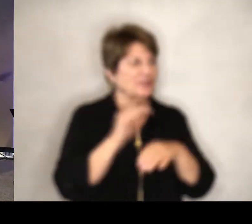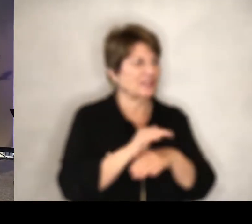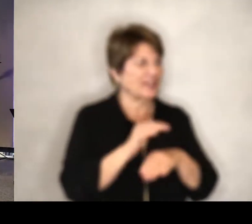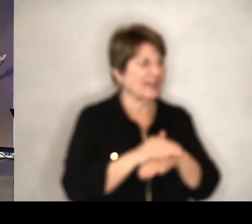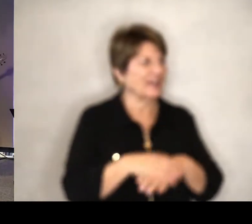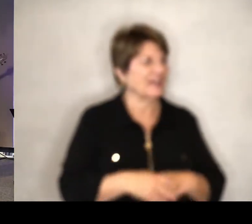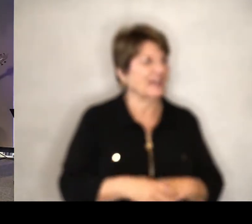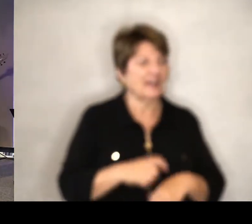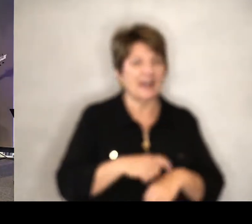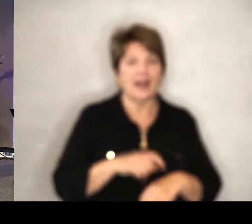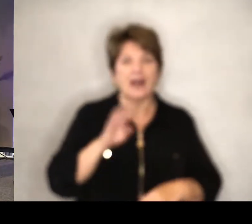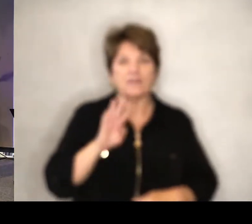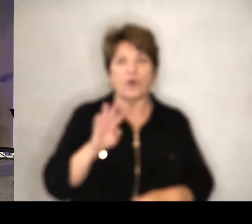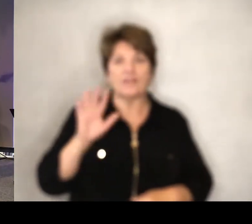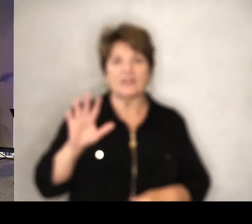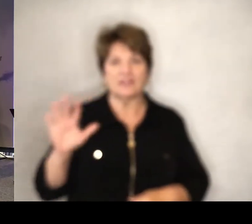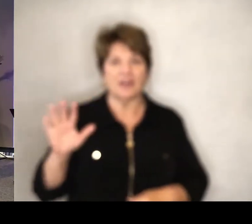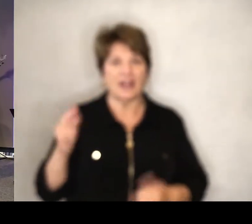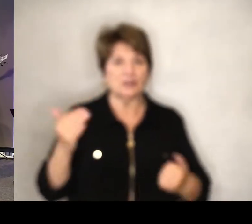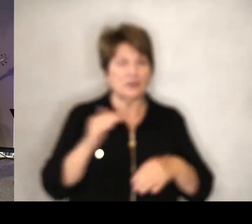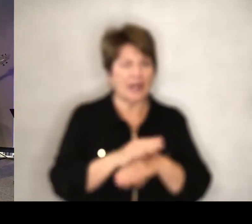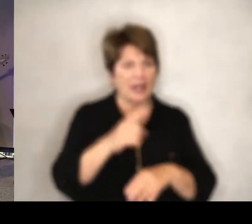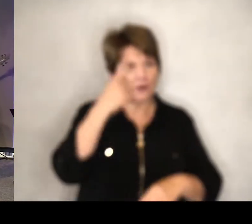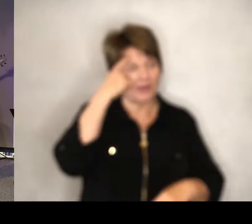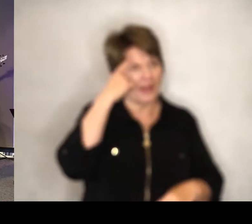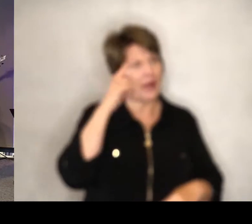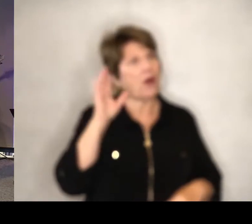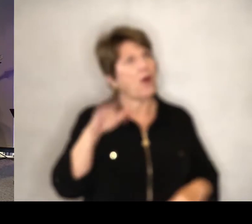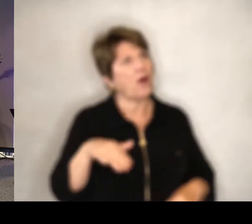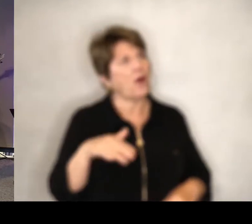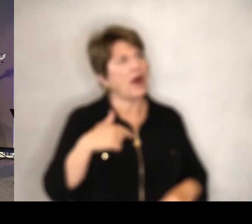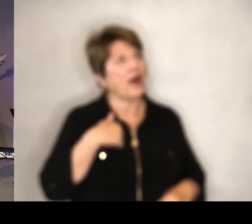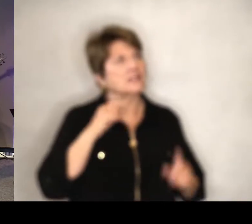If at 4:55 p.m. tonight, you think to yourself,